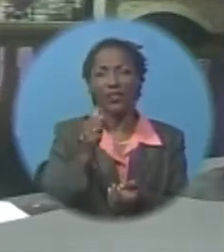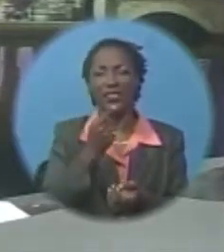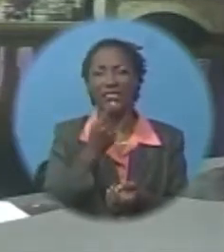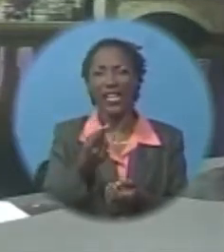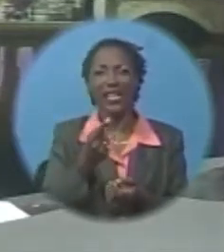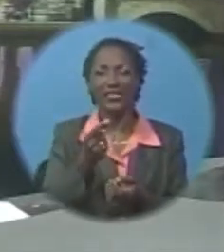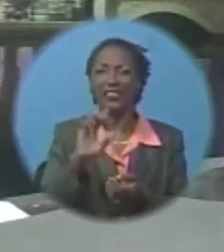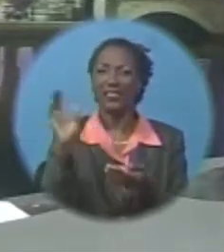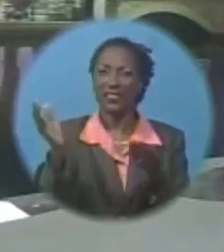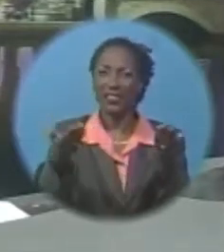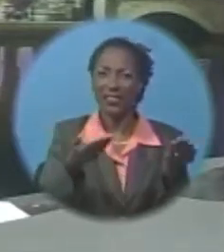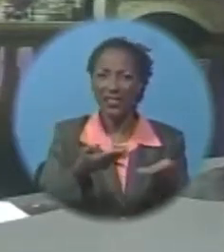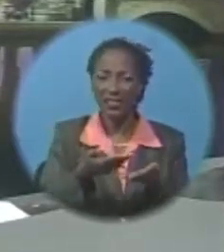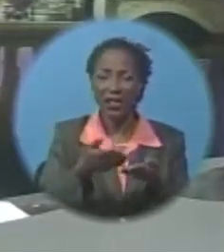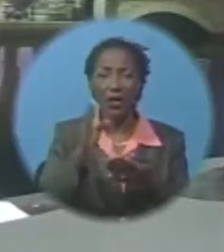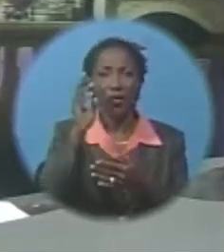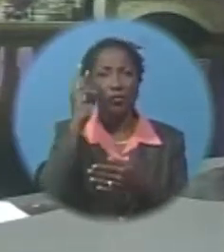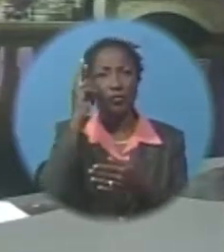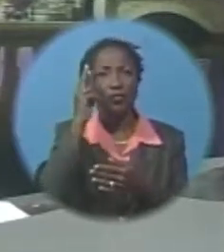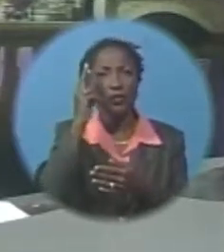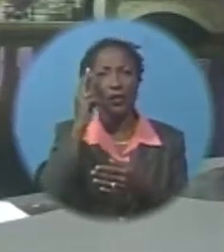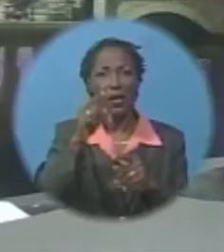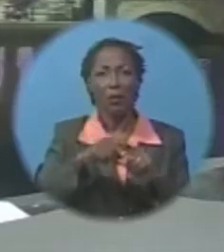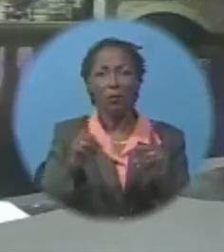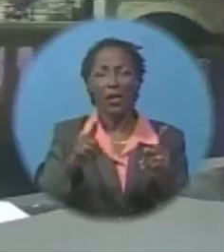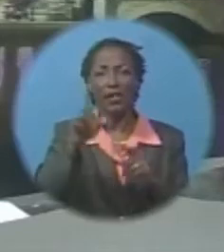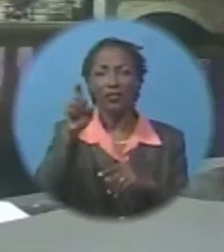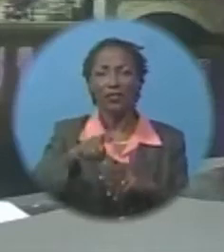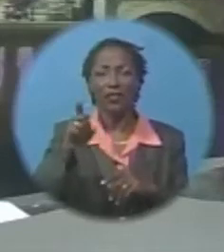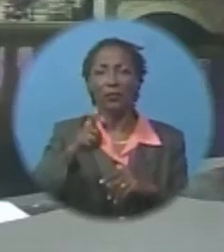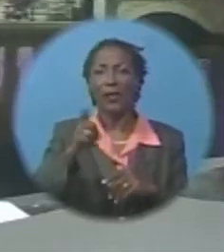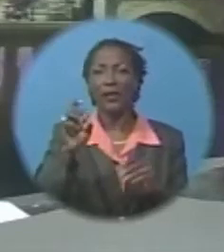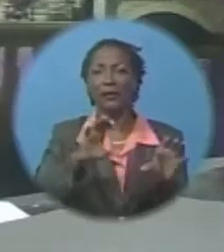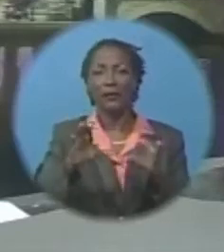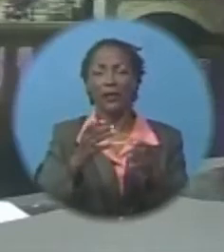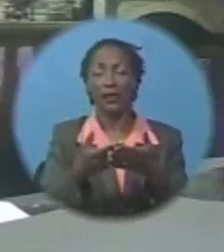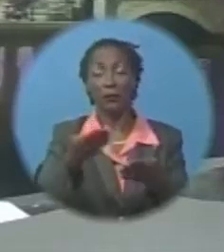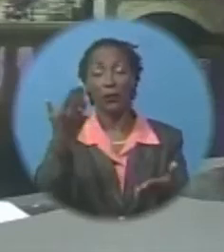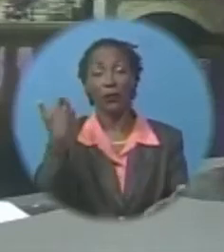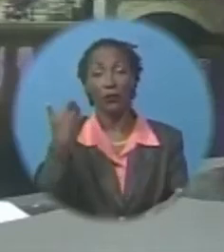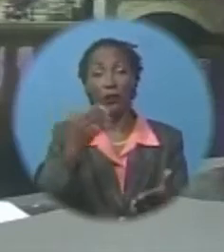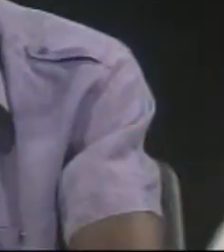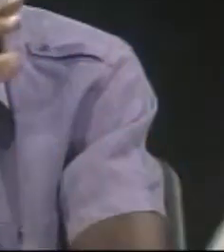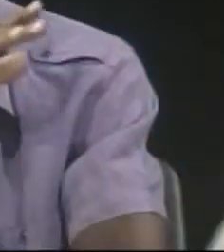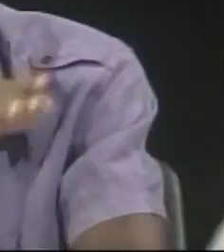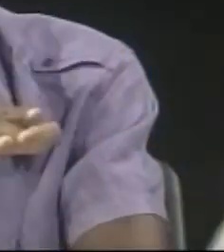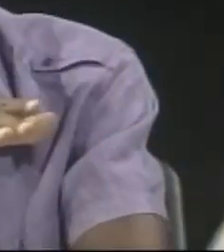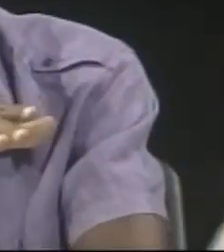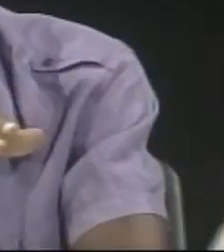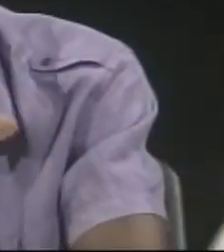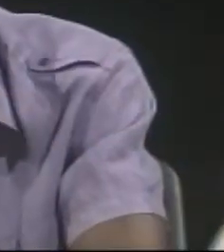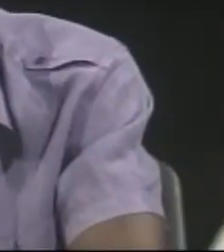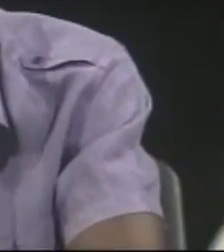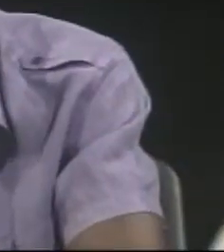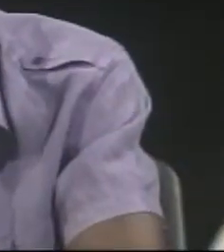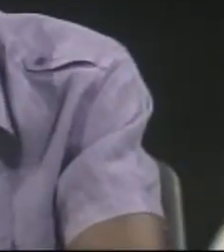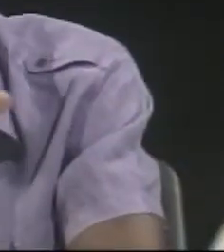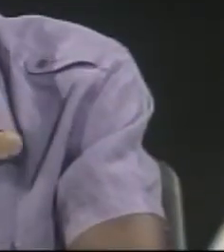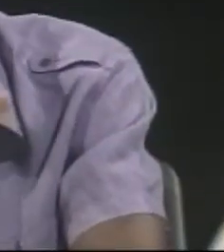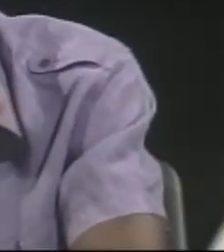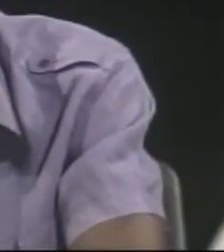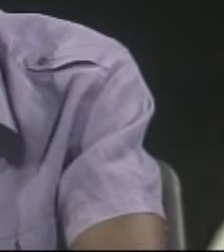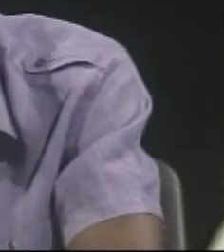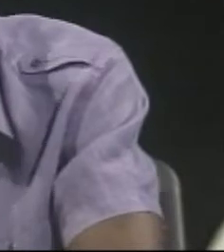He, however, believes the diversification model could have been implemented sooner. I am disappointed that this administration